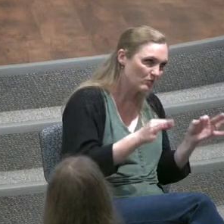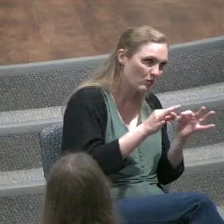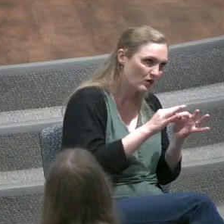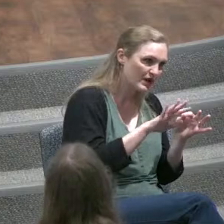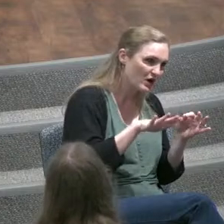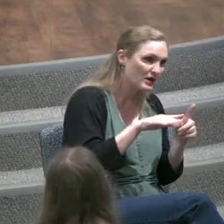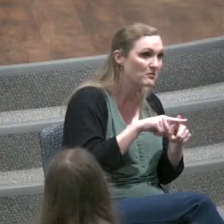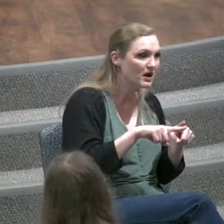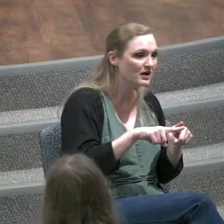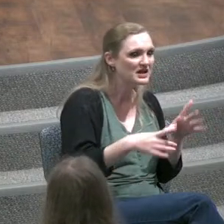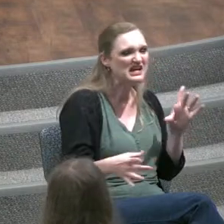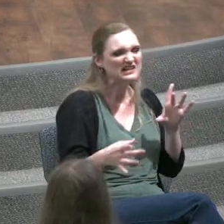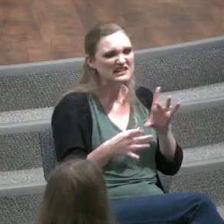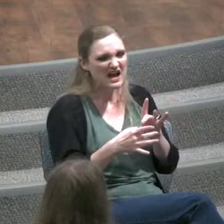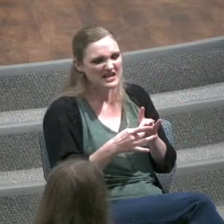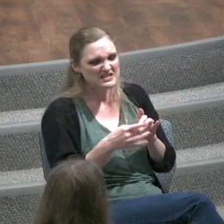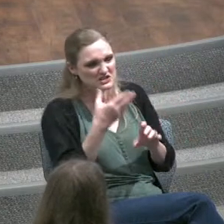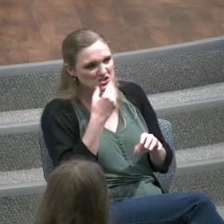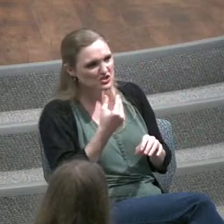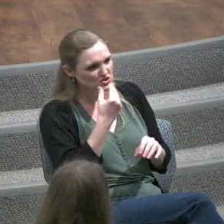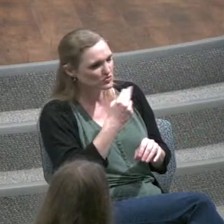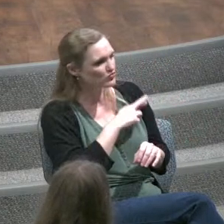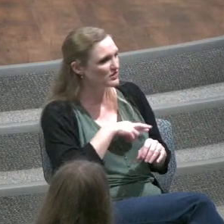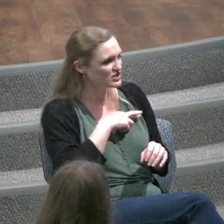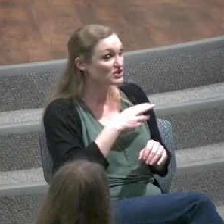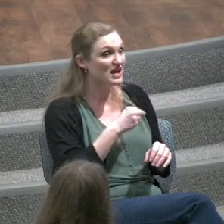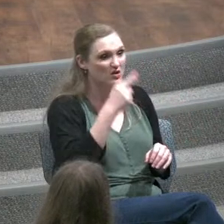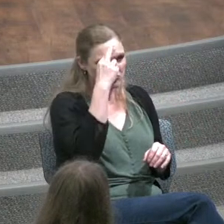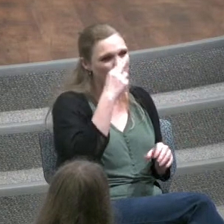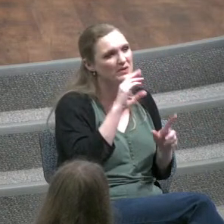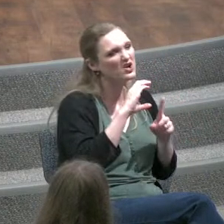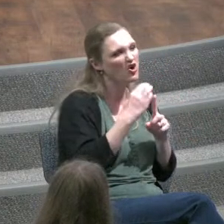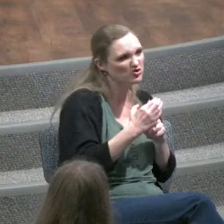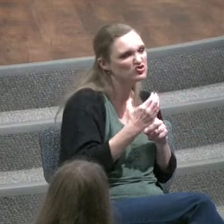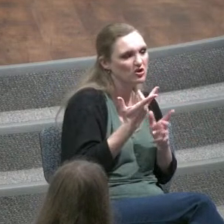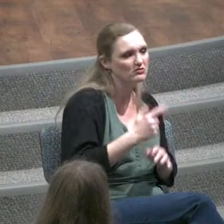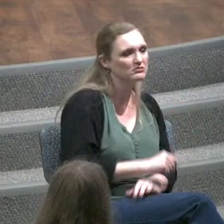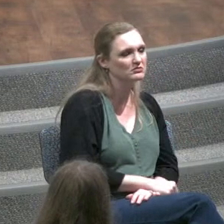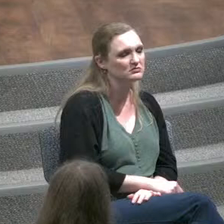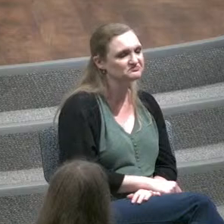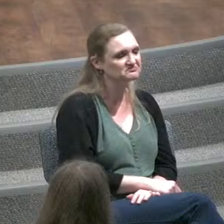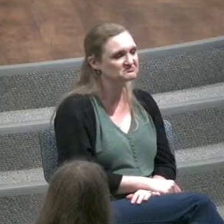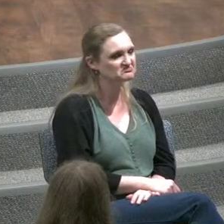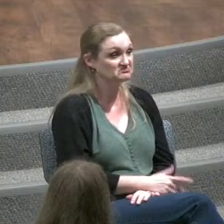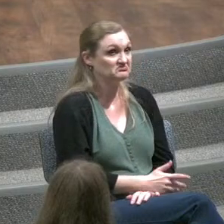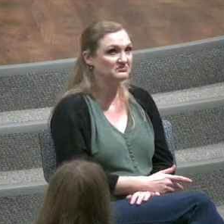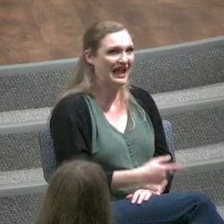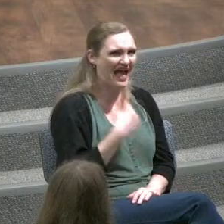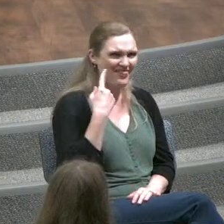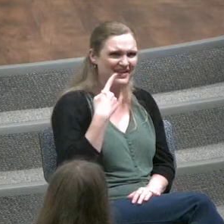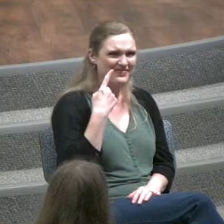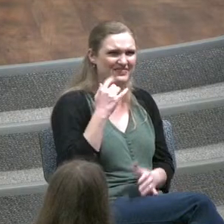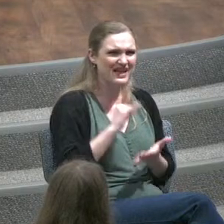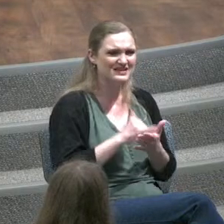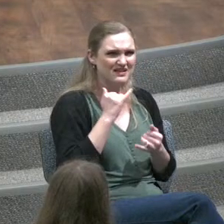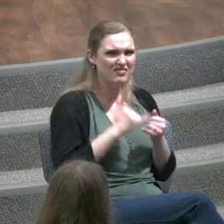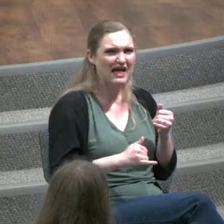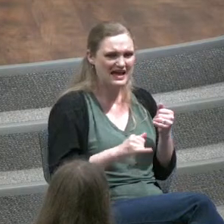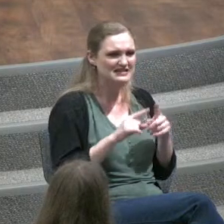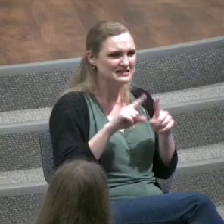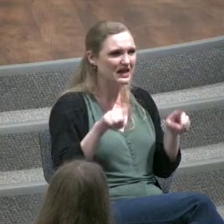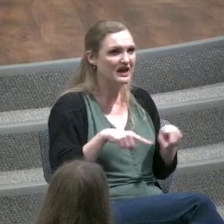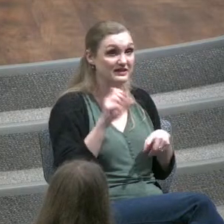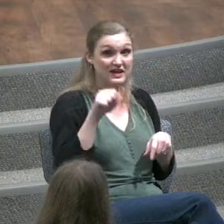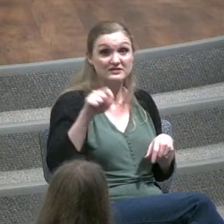some ties to the Jewish religion and ties to Roman culture as well. So anyway, I think that's the last slide. It